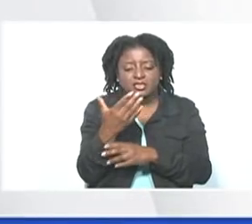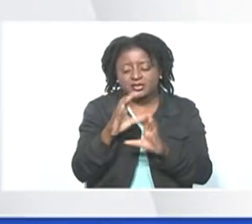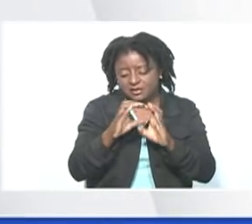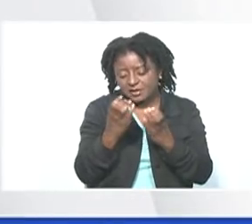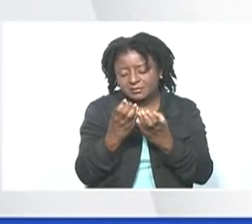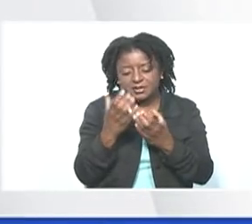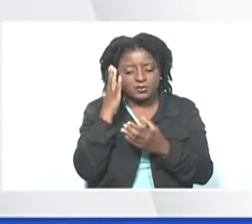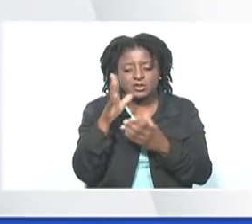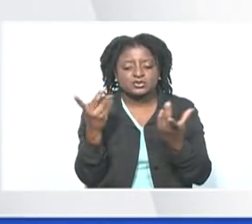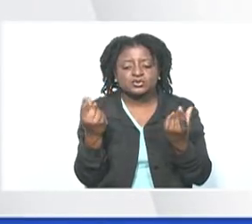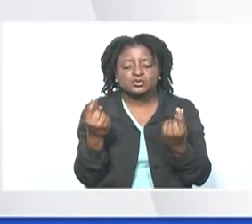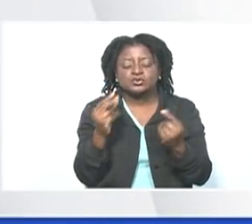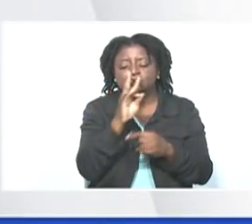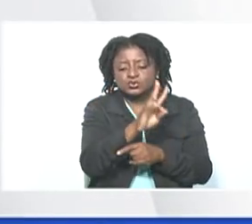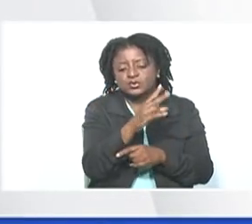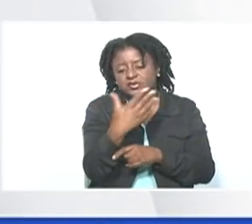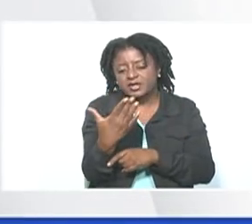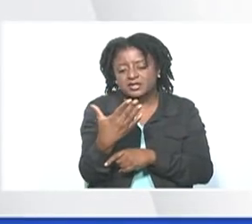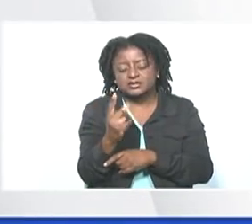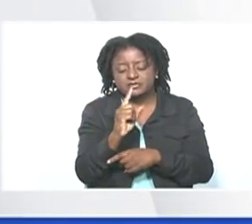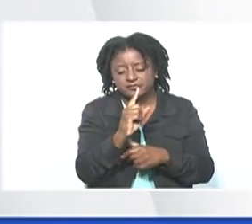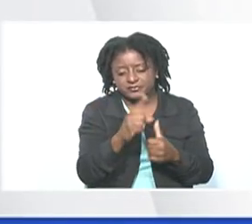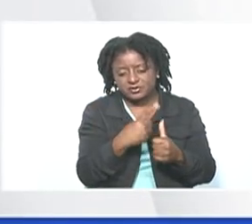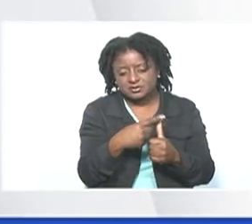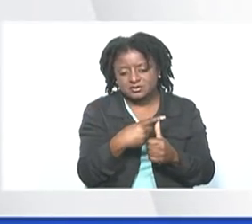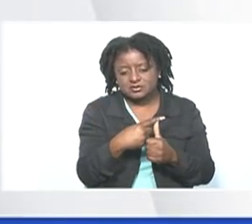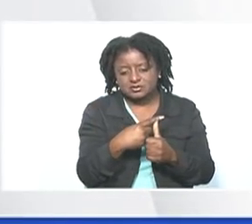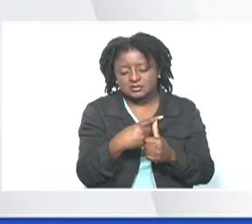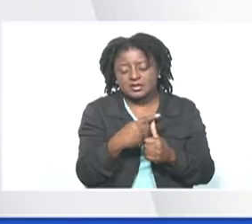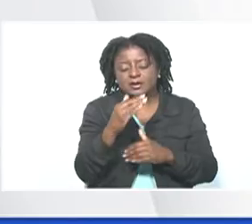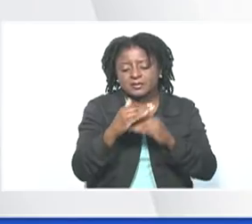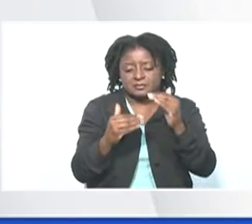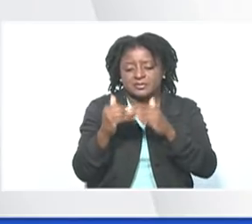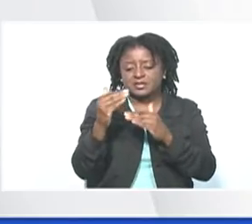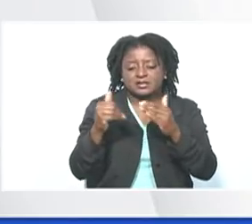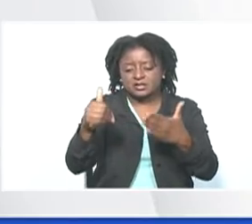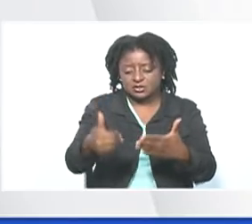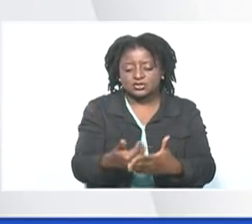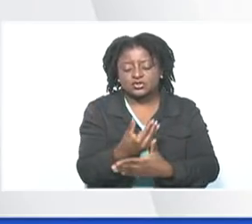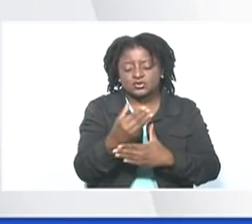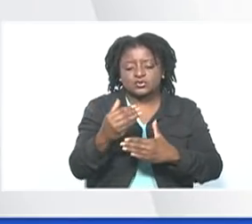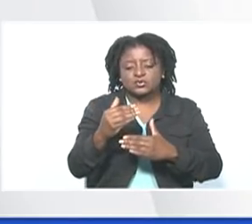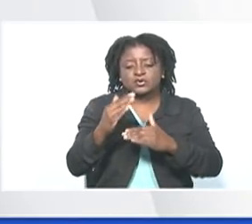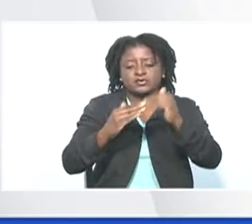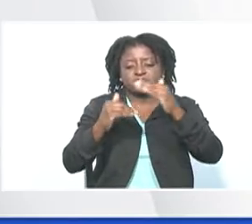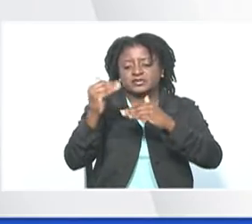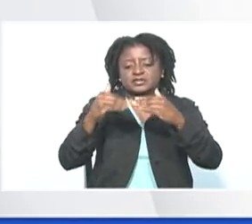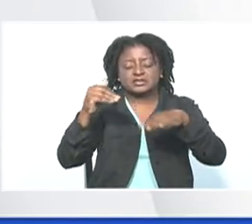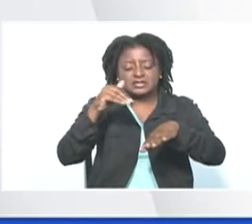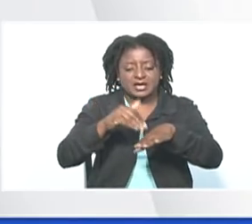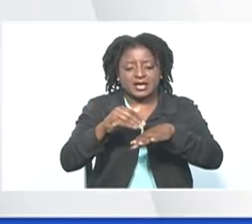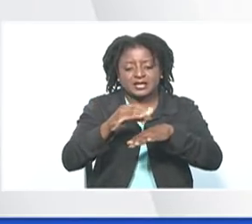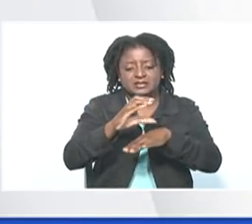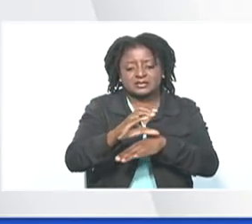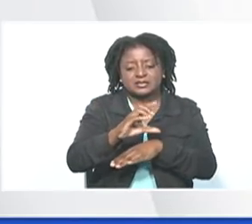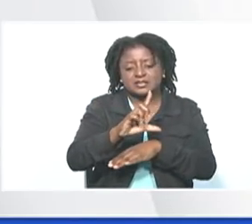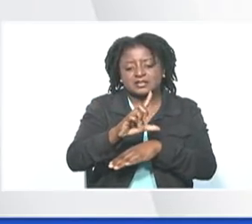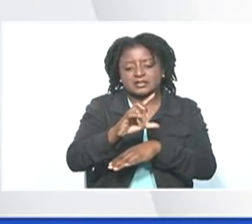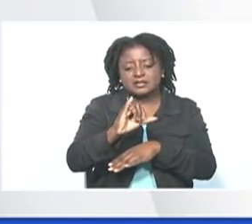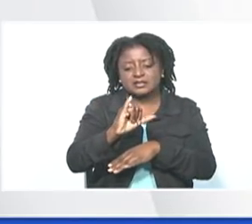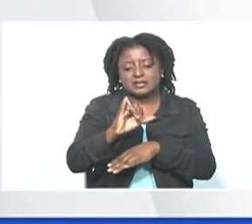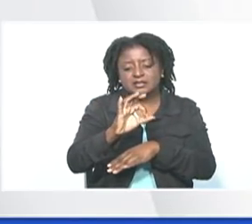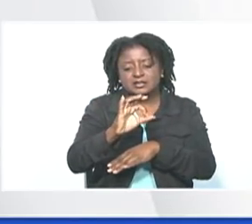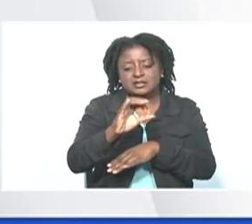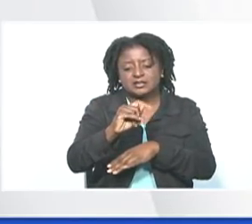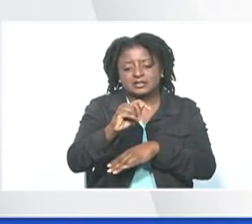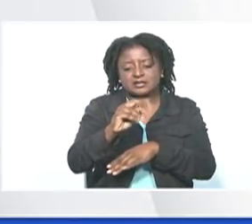One, they are going to be involved in building a new facility at Clifton, which will be